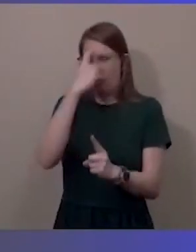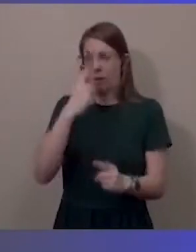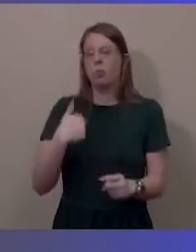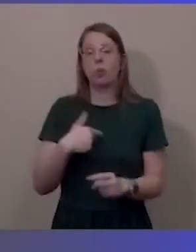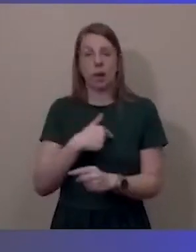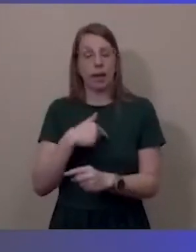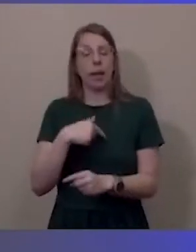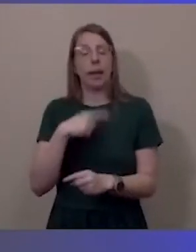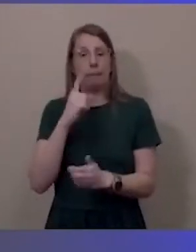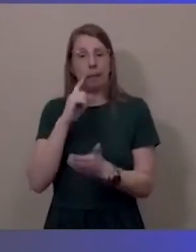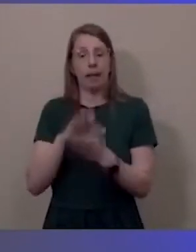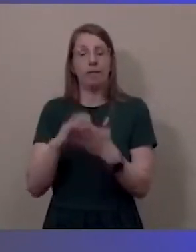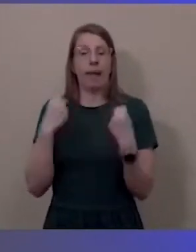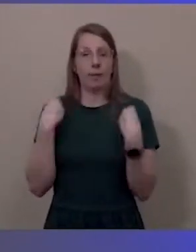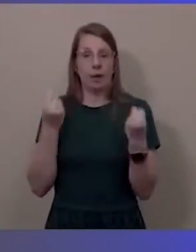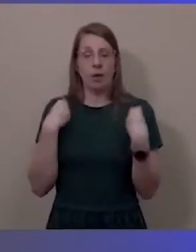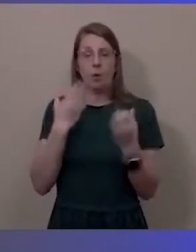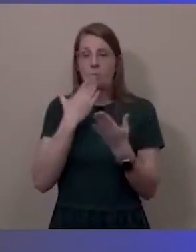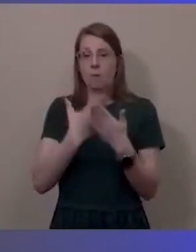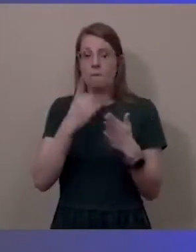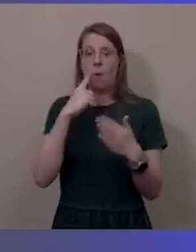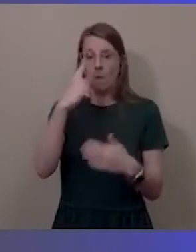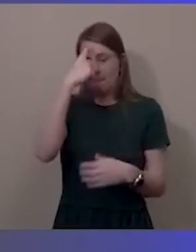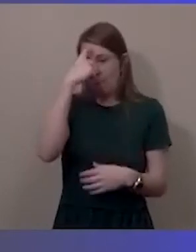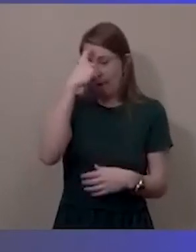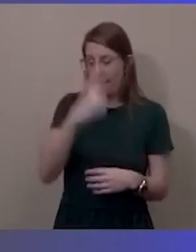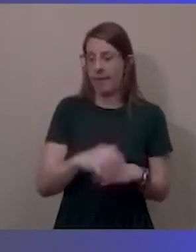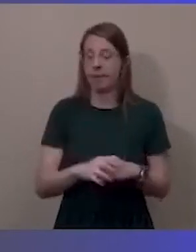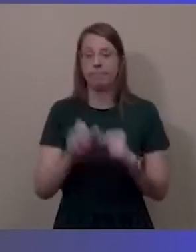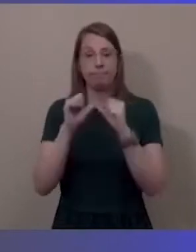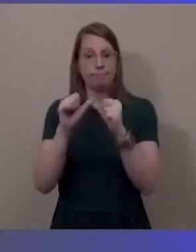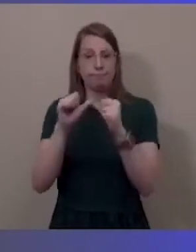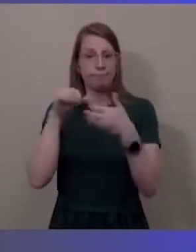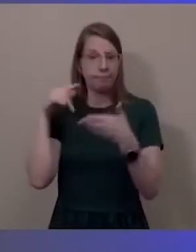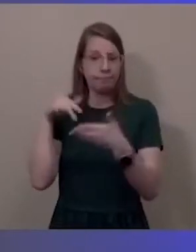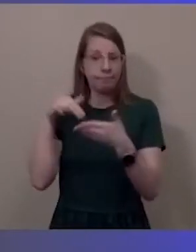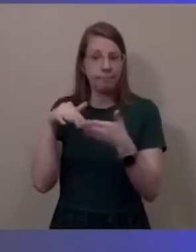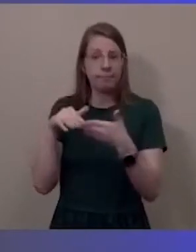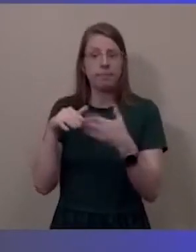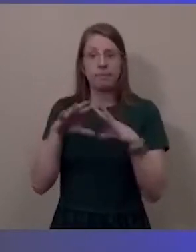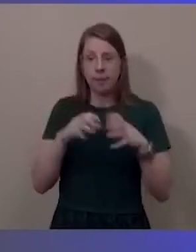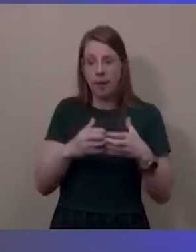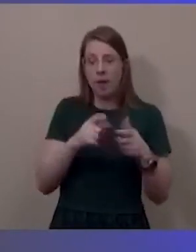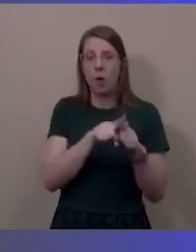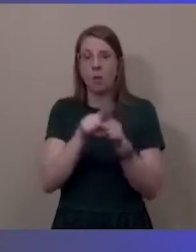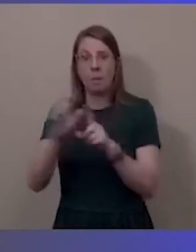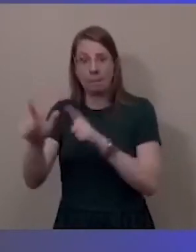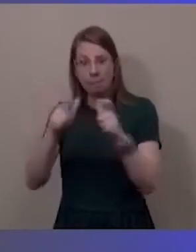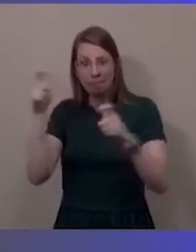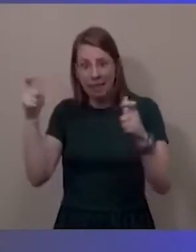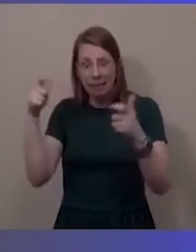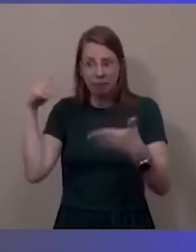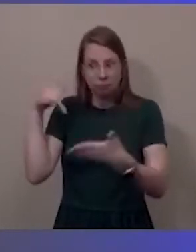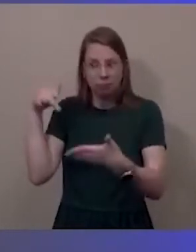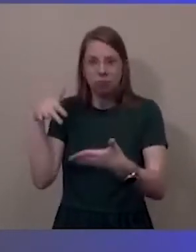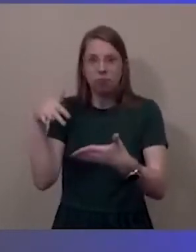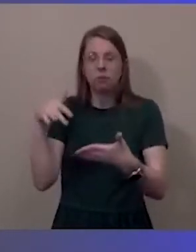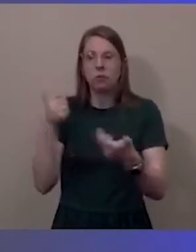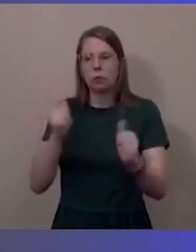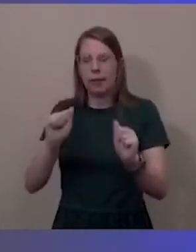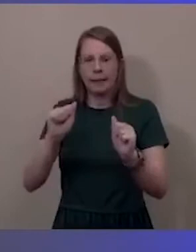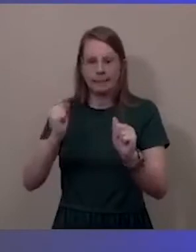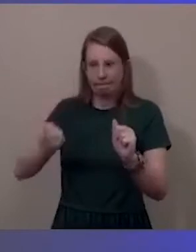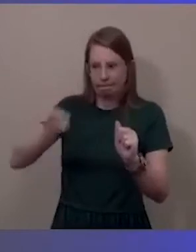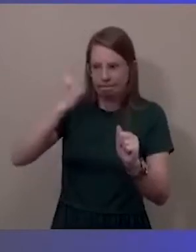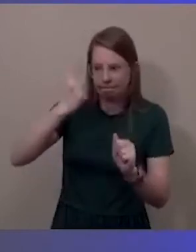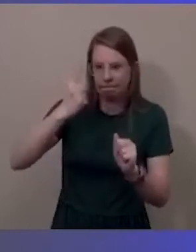that exercise is good for the brain, and we've got ongoing studies, small and very large, that are really trying to definitively understand